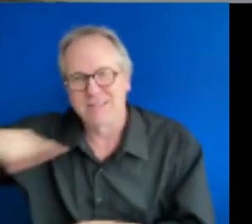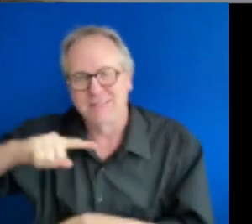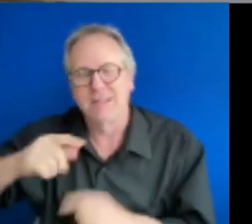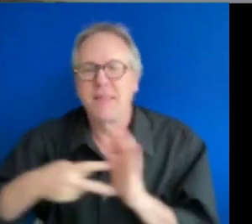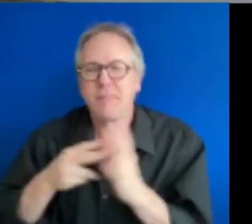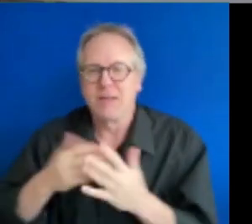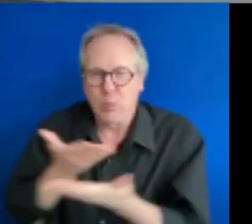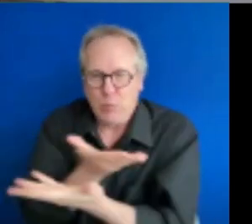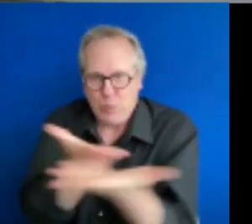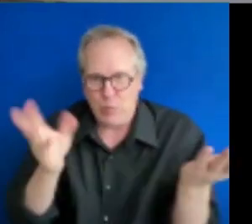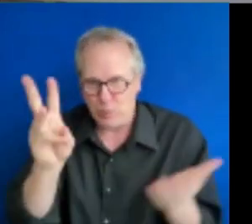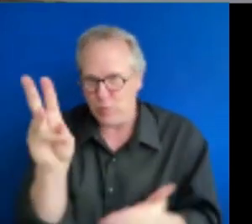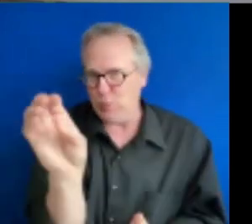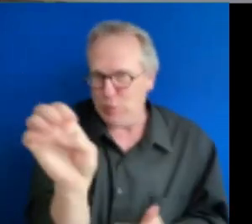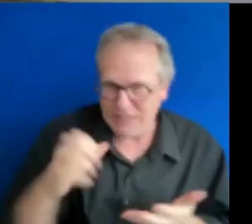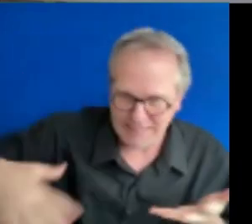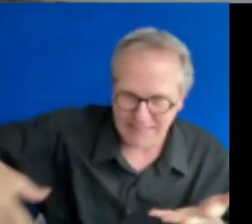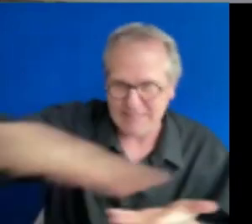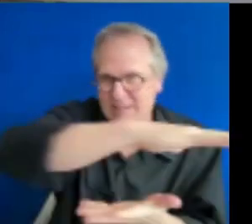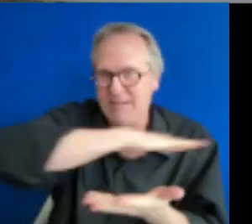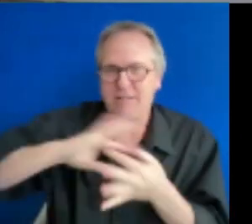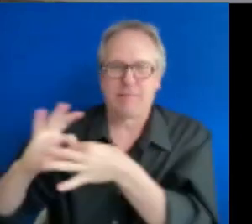connected and that we are stronger together.